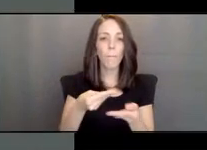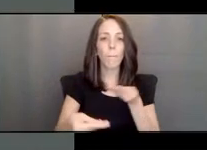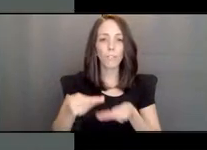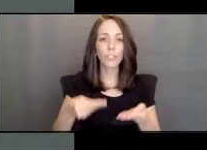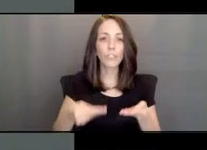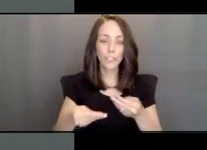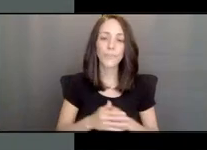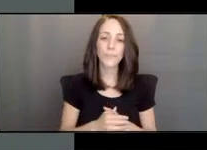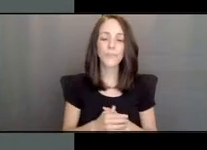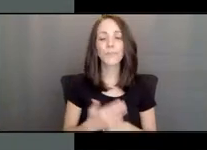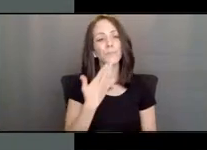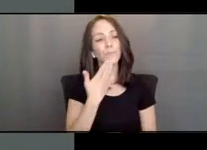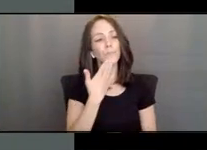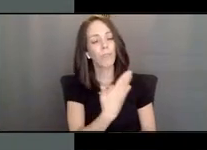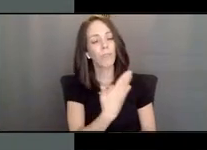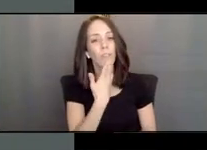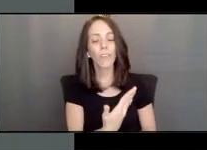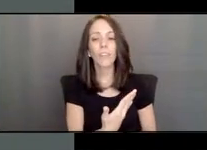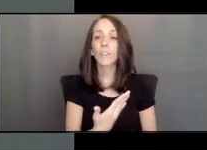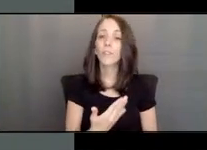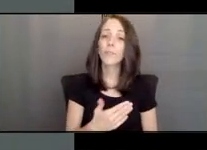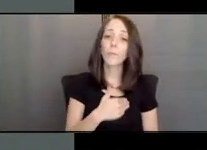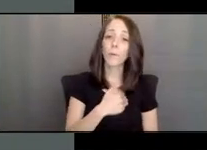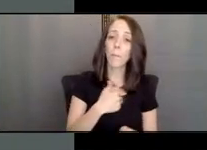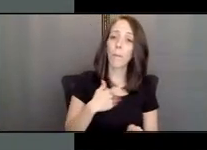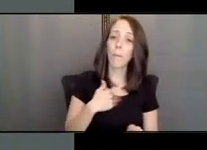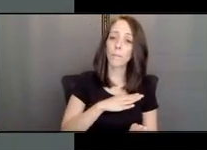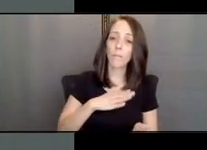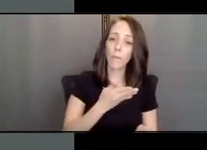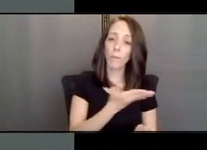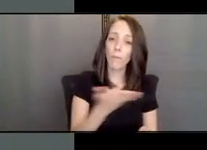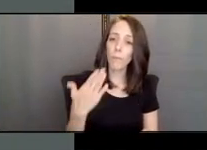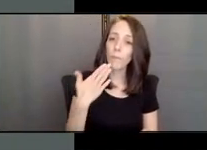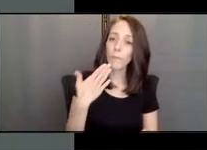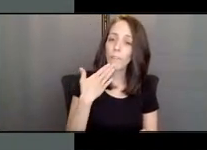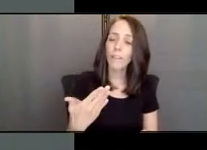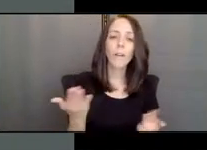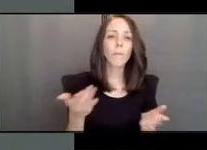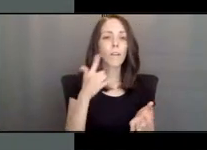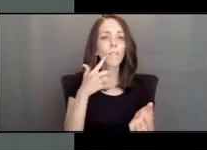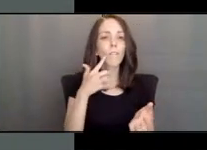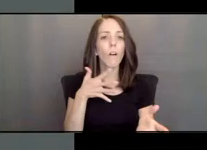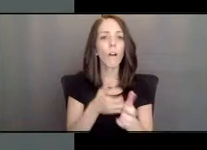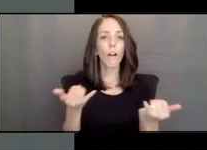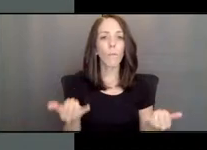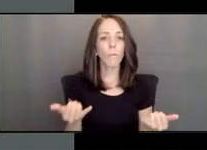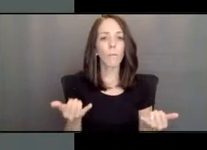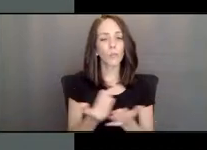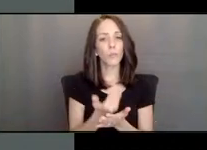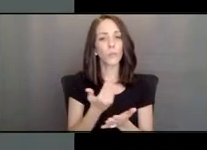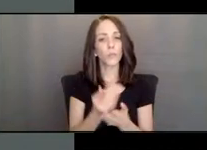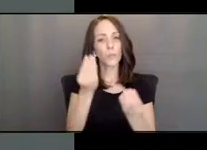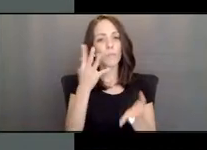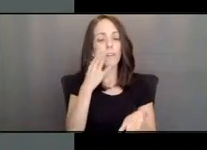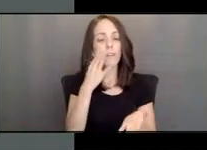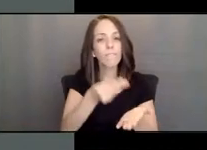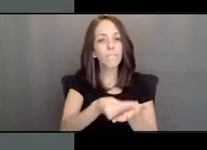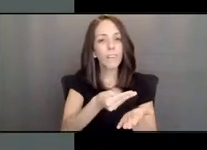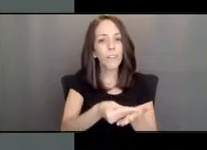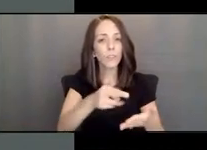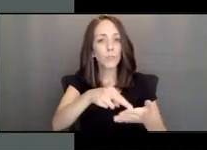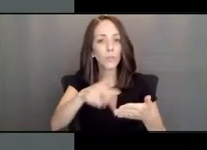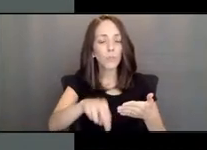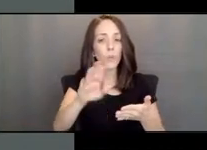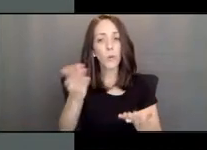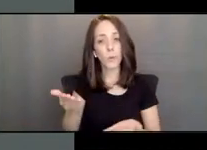Chair Momfries, members of the board. I'm here to present an update on OHSU's financial results and propose for your consideration